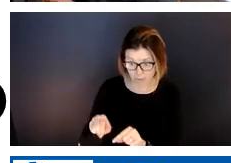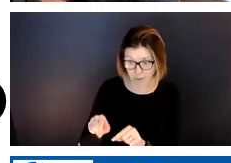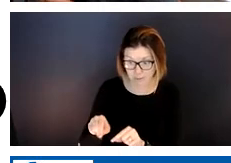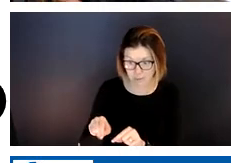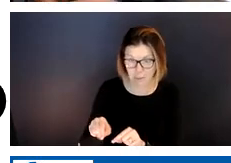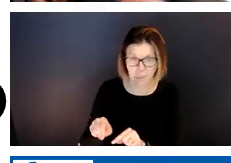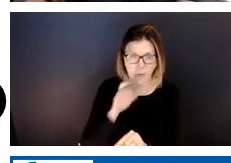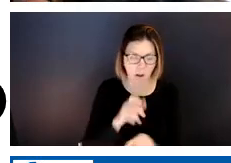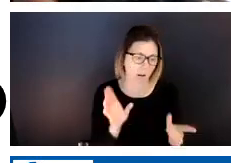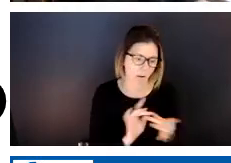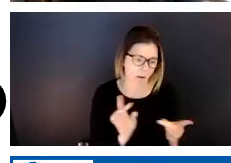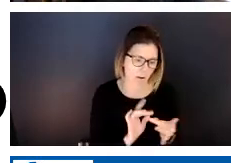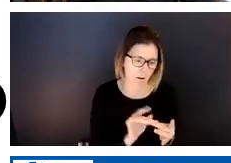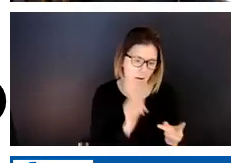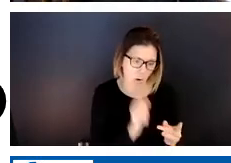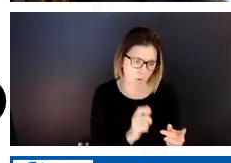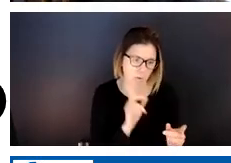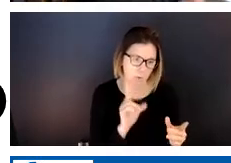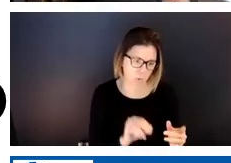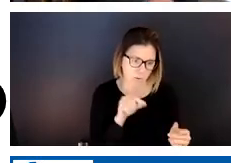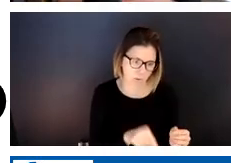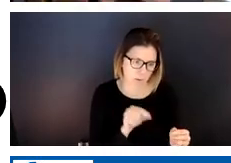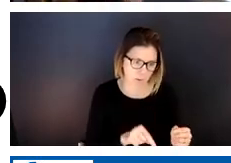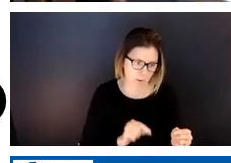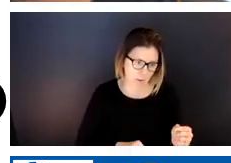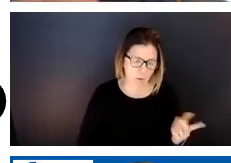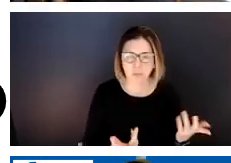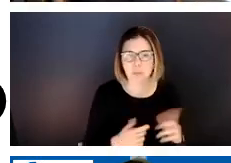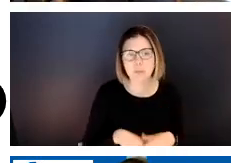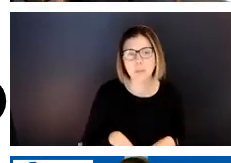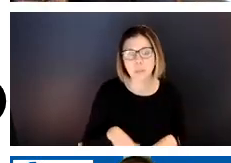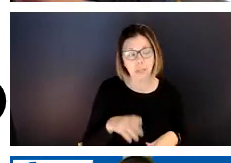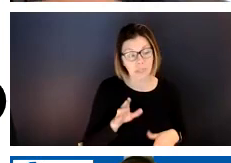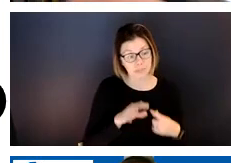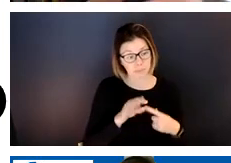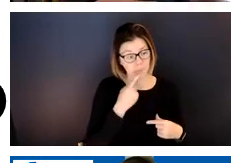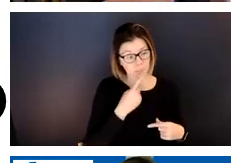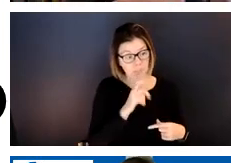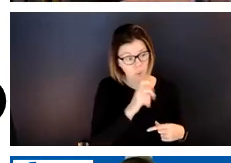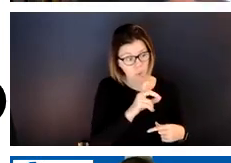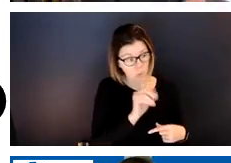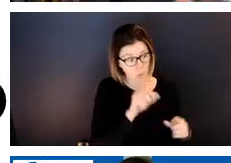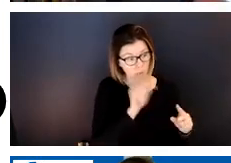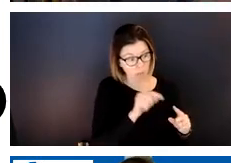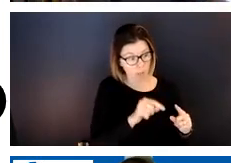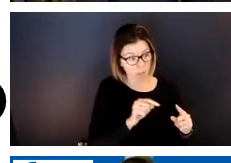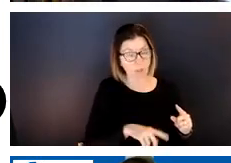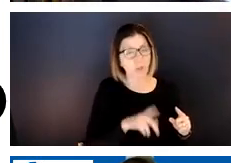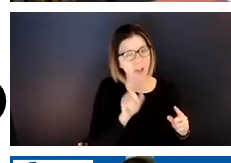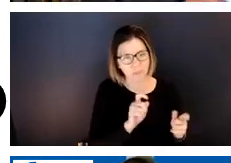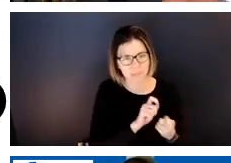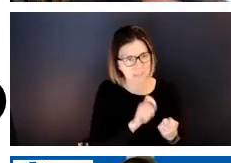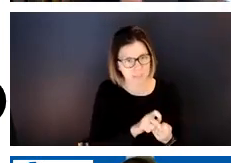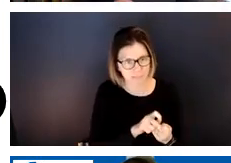not to do. And especially if you are going to tell someone what not to do, to be specific in